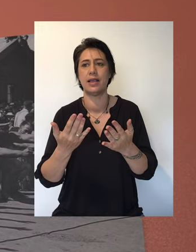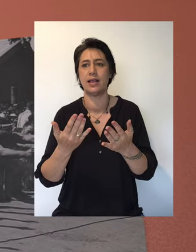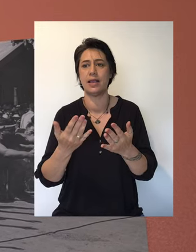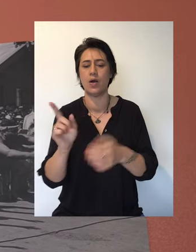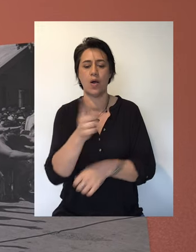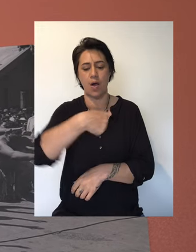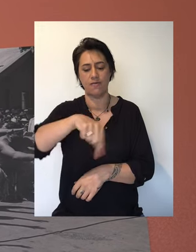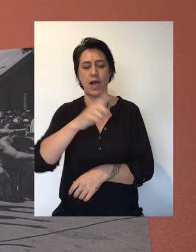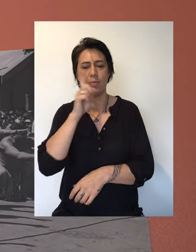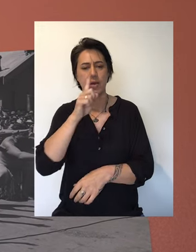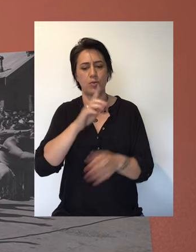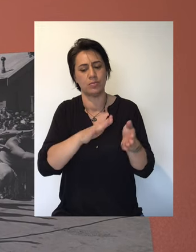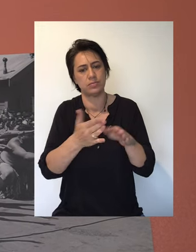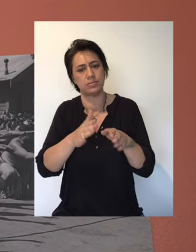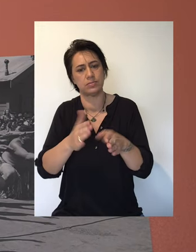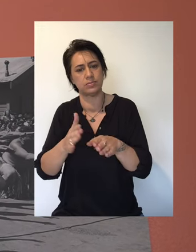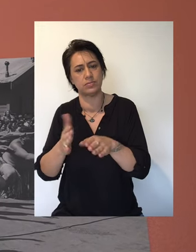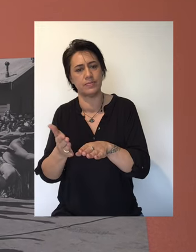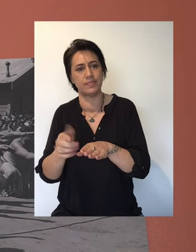many tūpuna were lost.